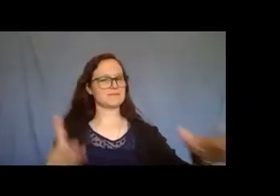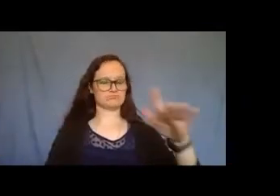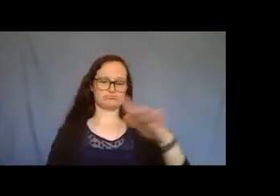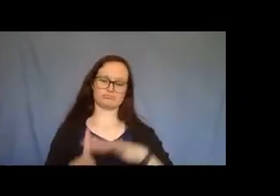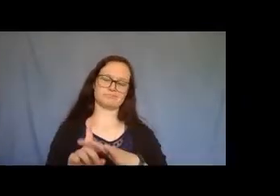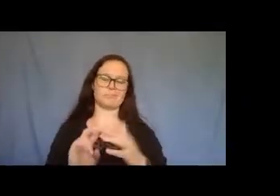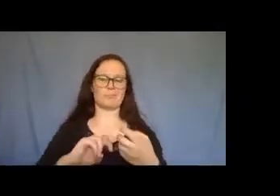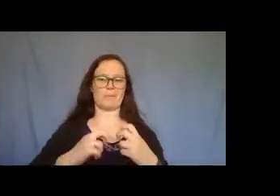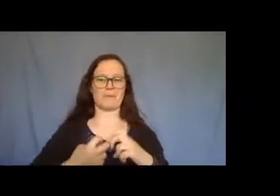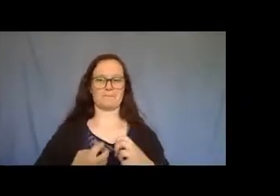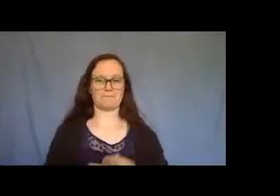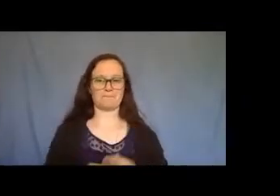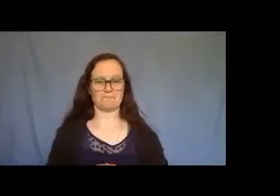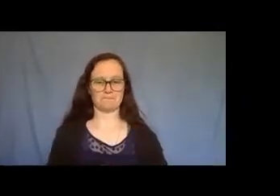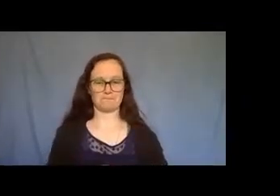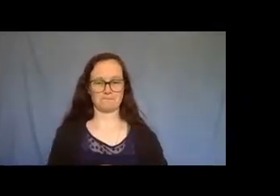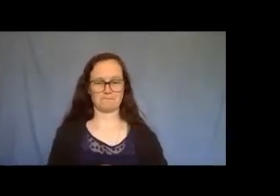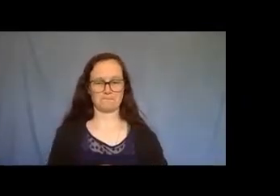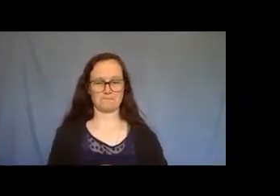So